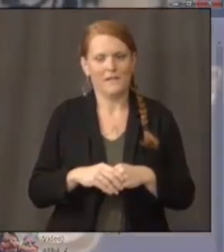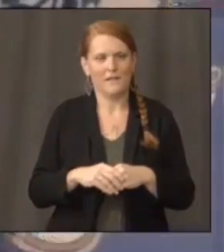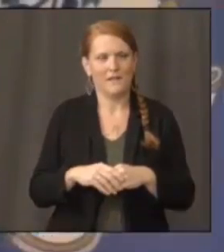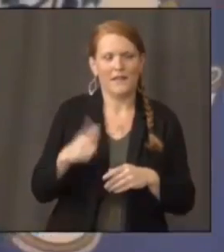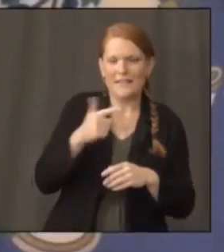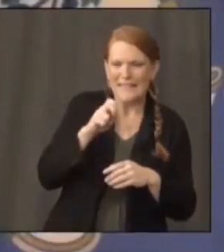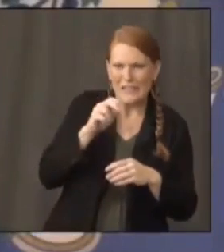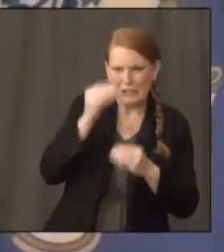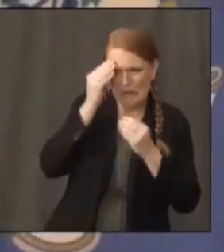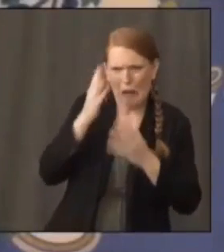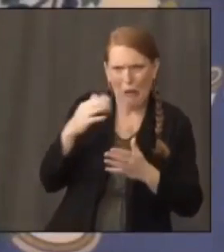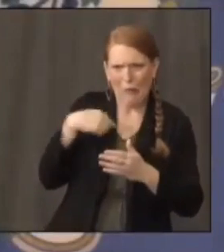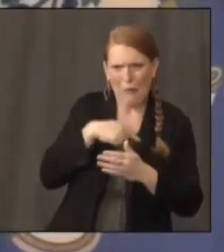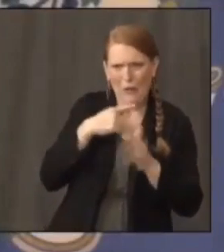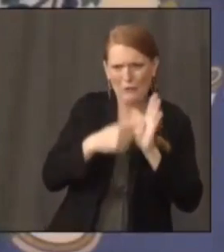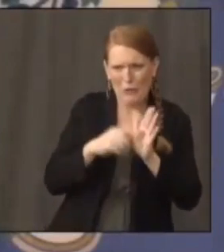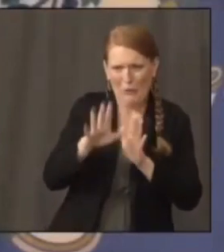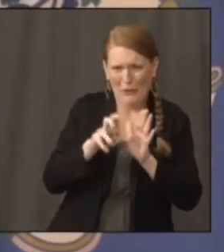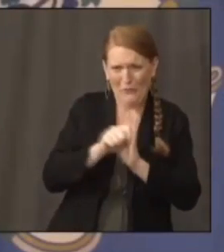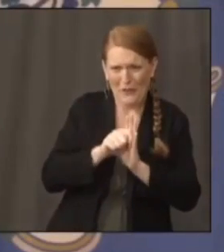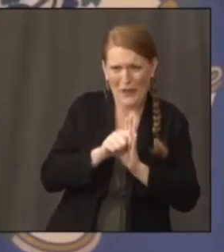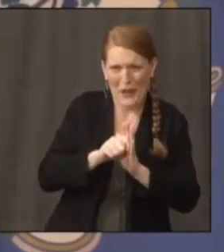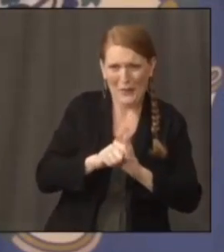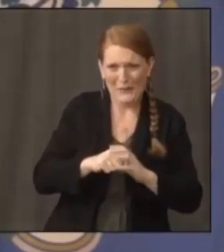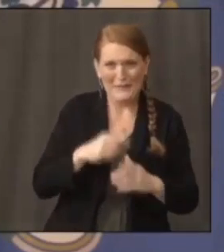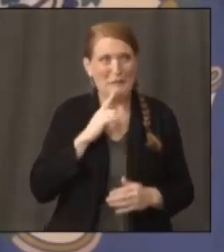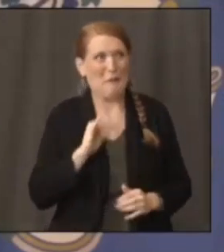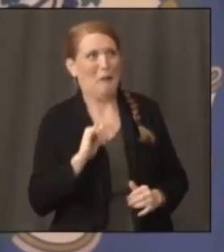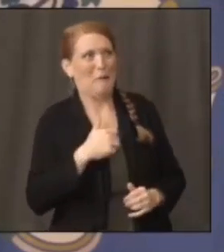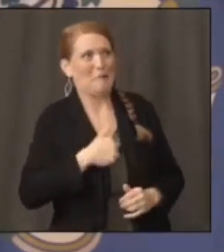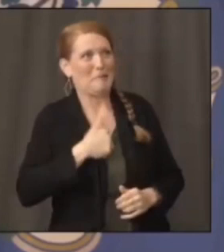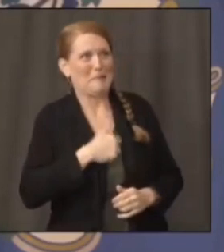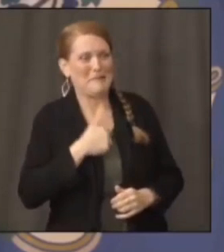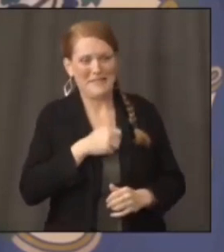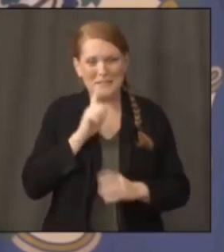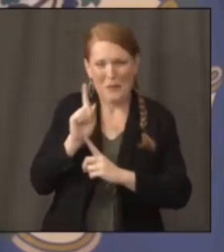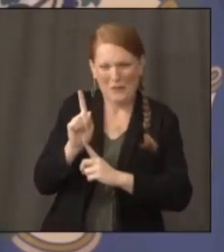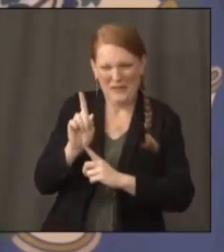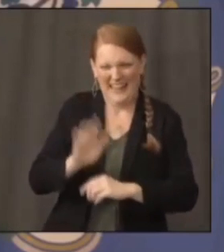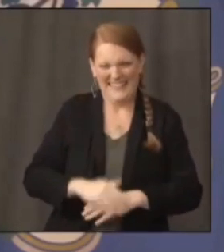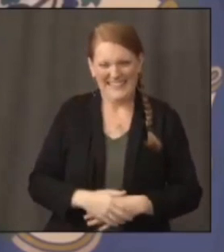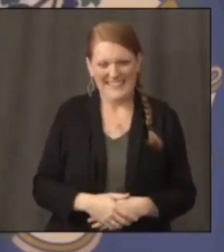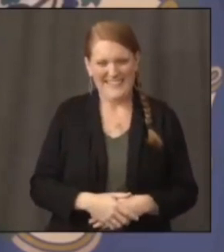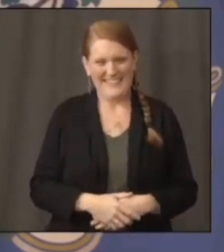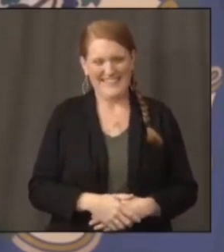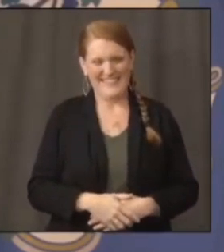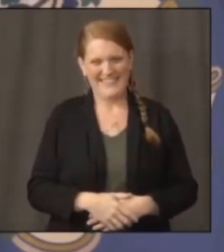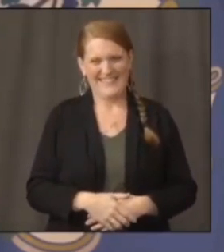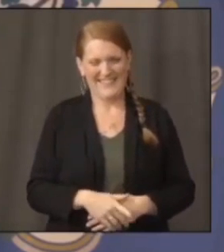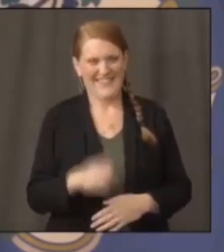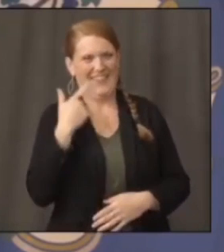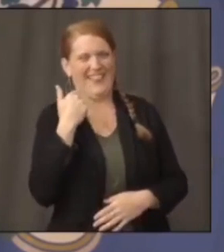Gino, we're playing your video. Oh, my God. One sec. Seriously?